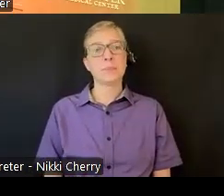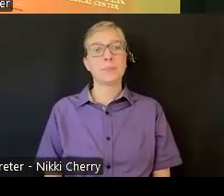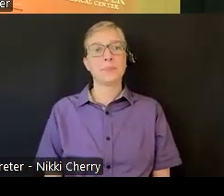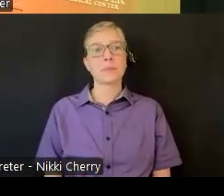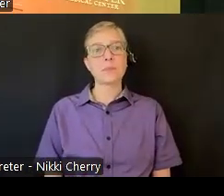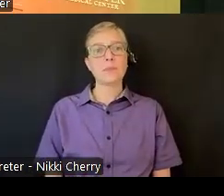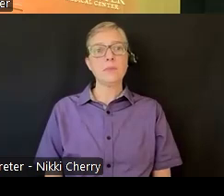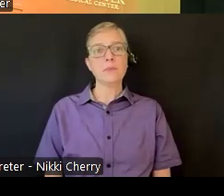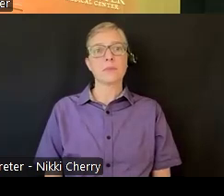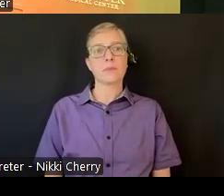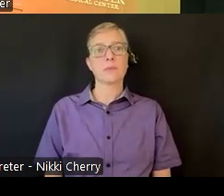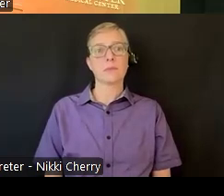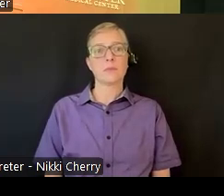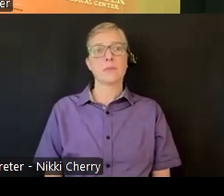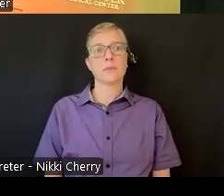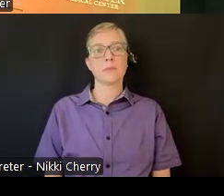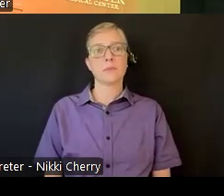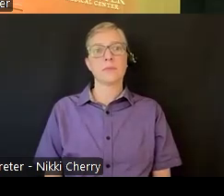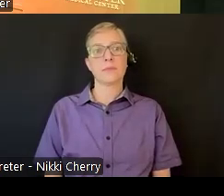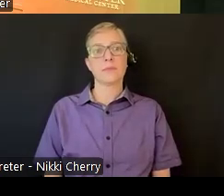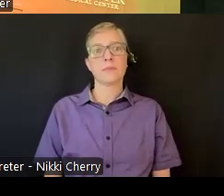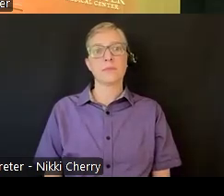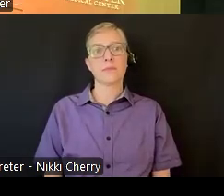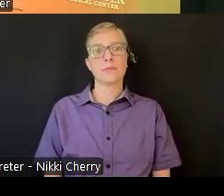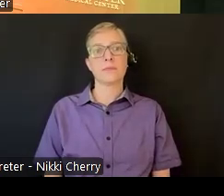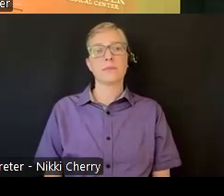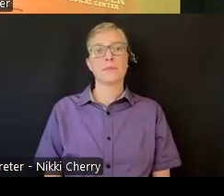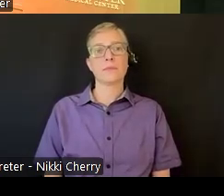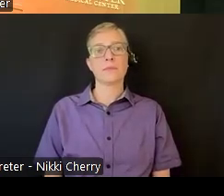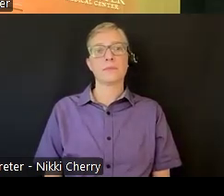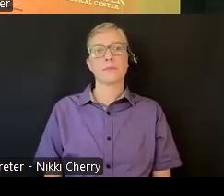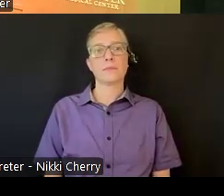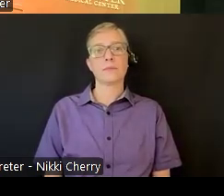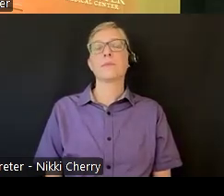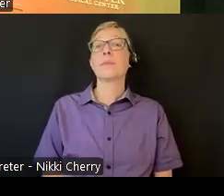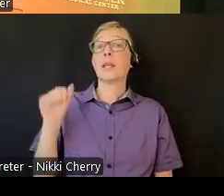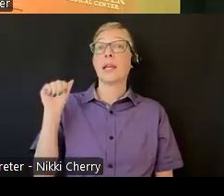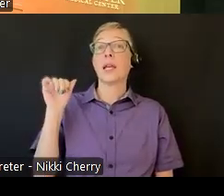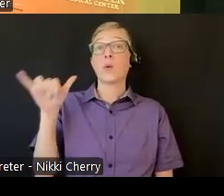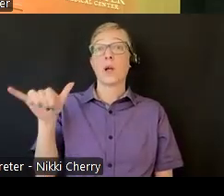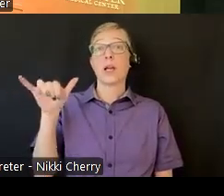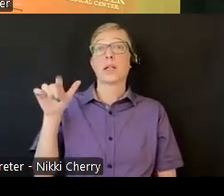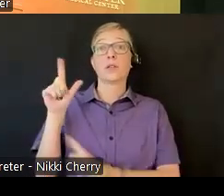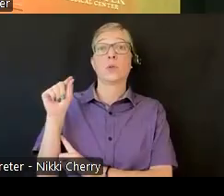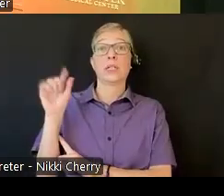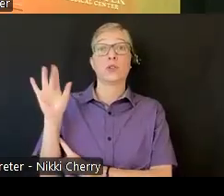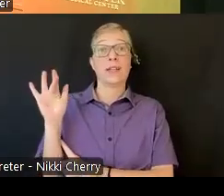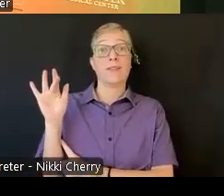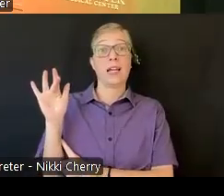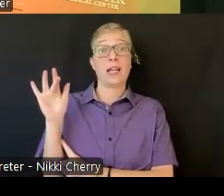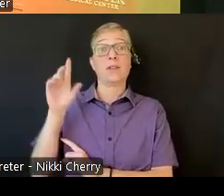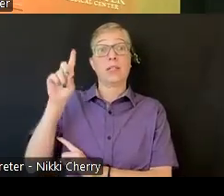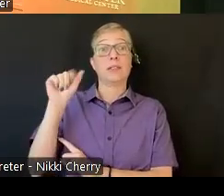And the data for the academic year 2025 is still not